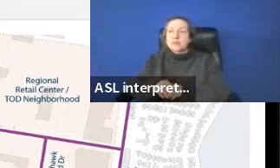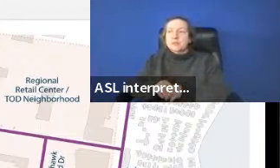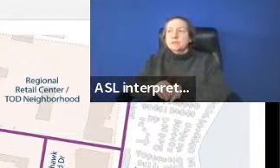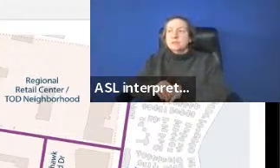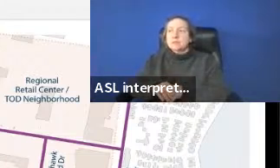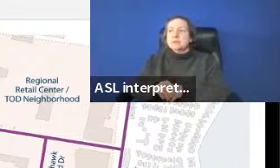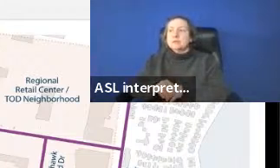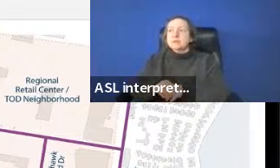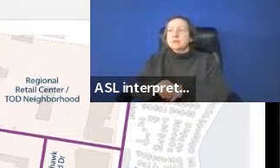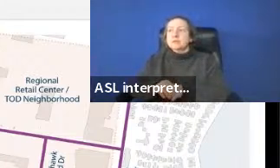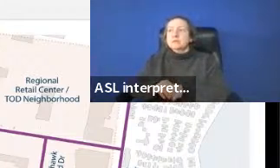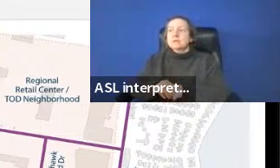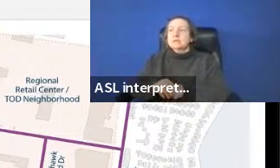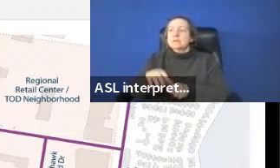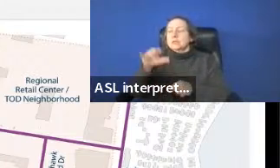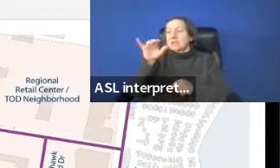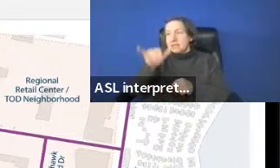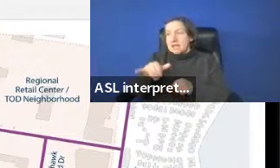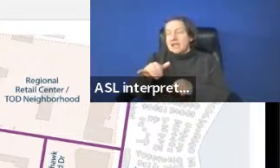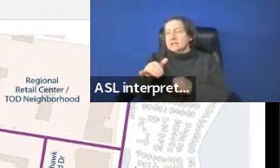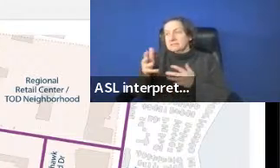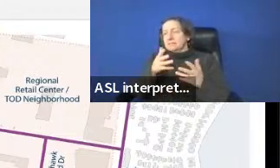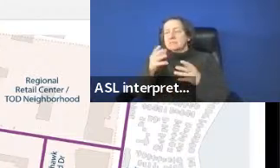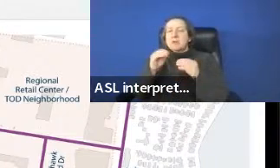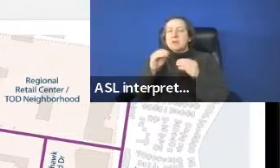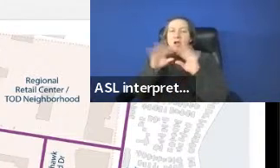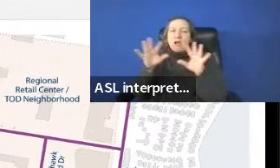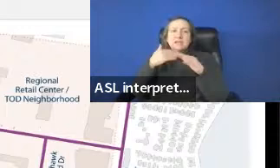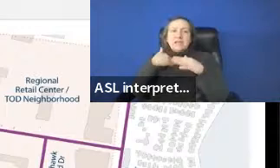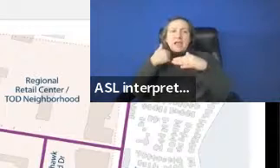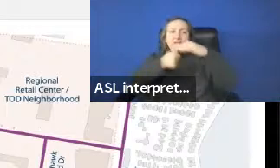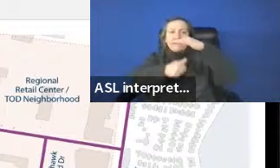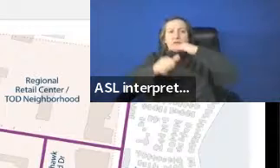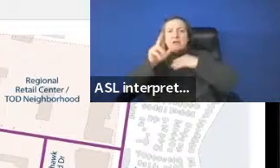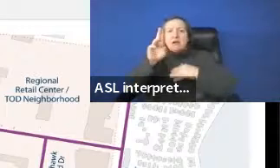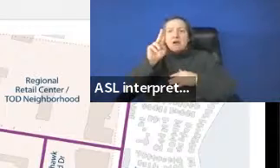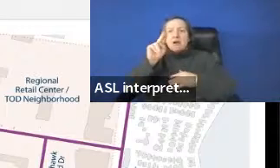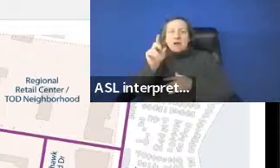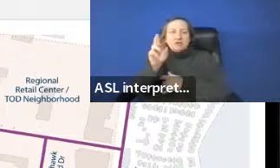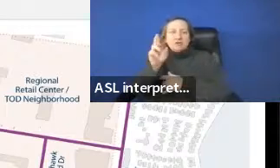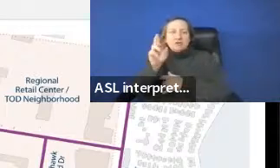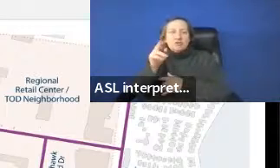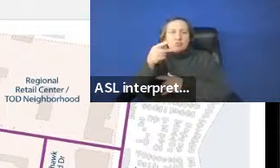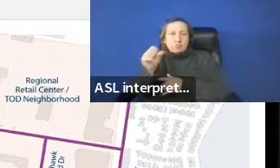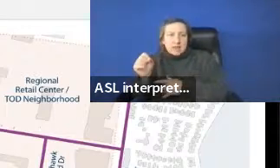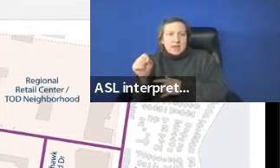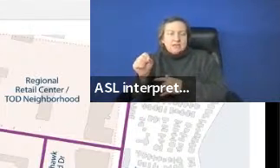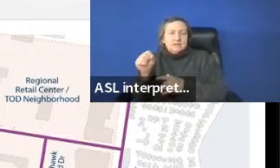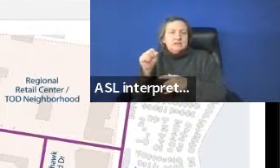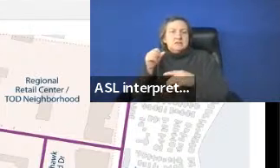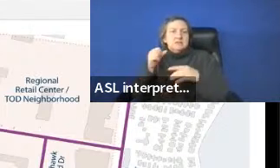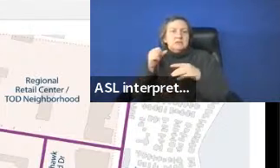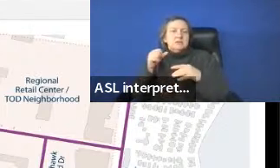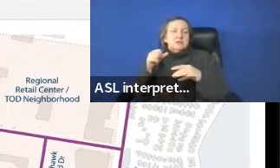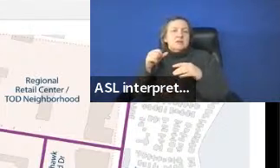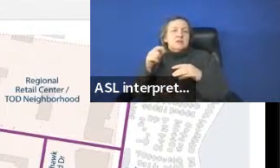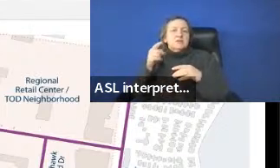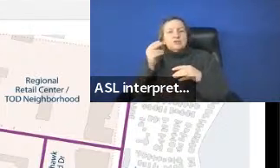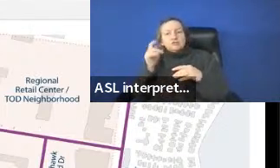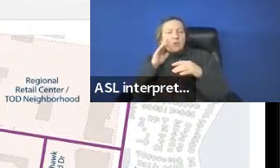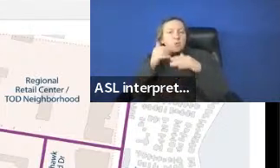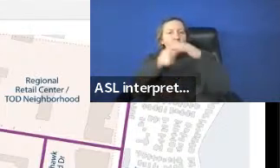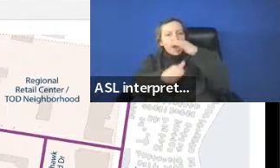These schemes are obviously, there's underpasses where the trail will go underneath either the